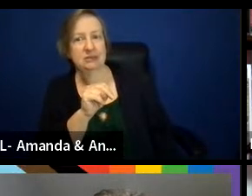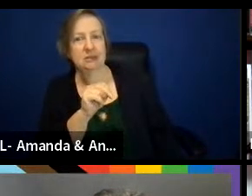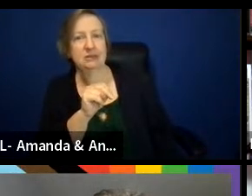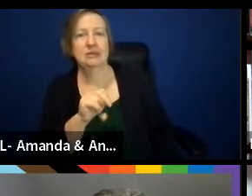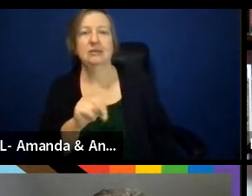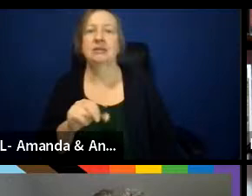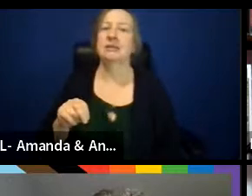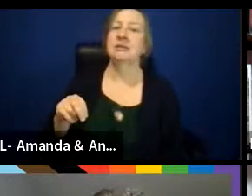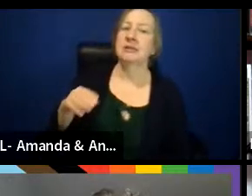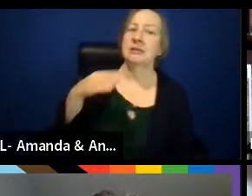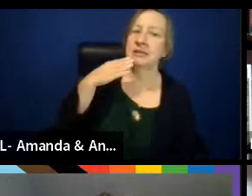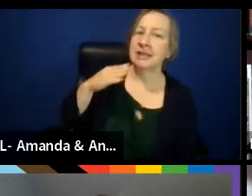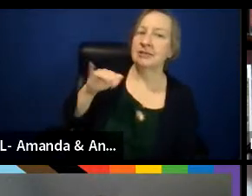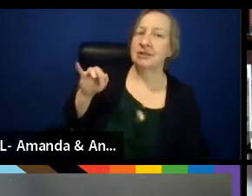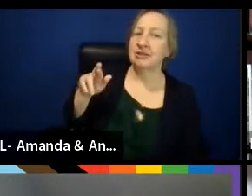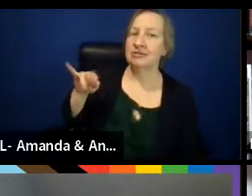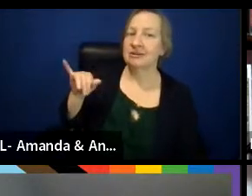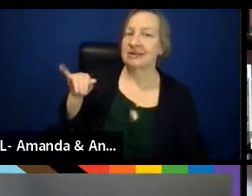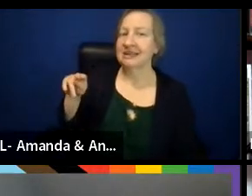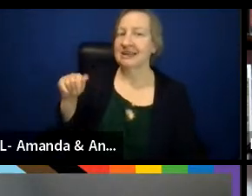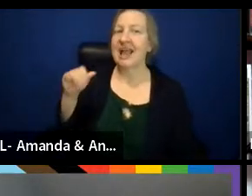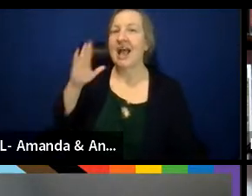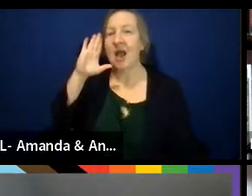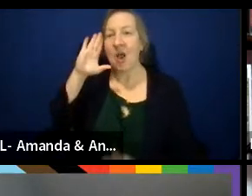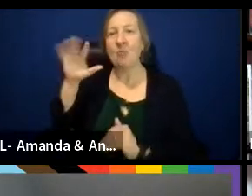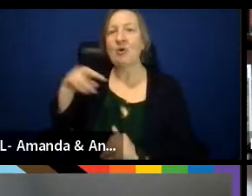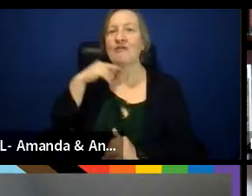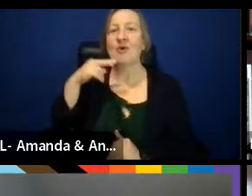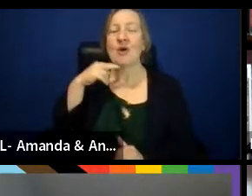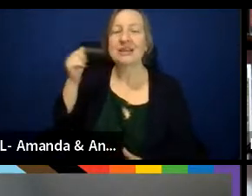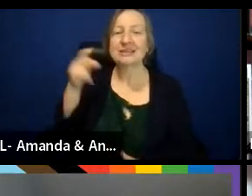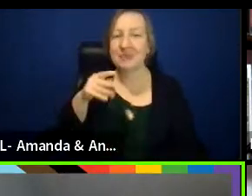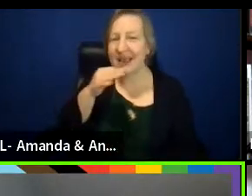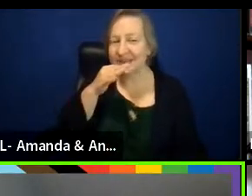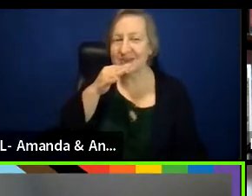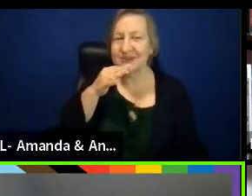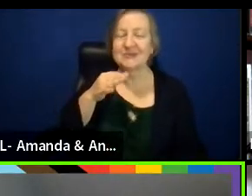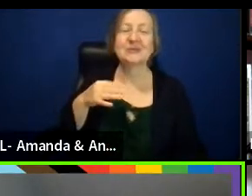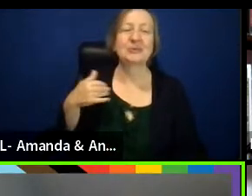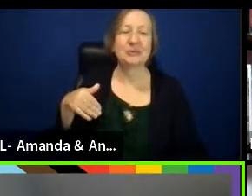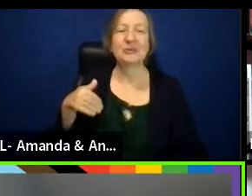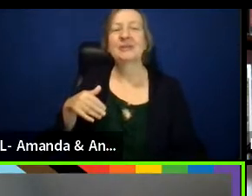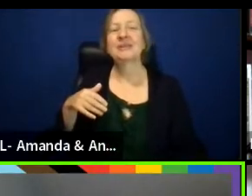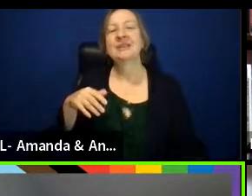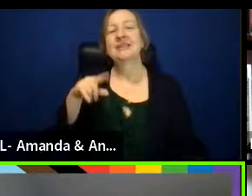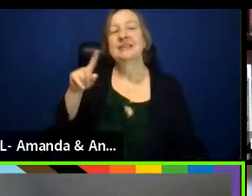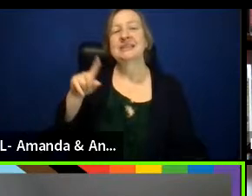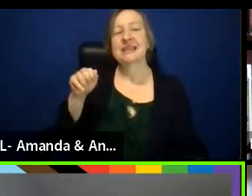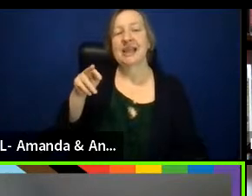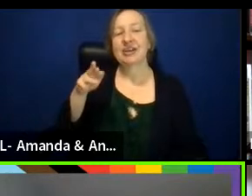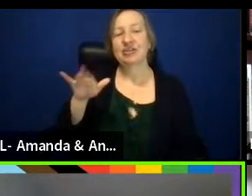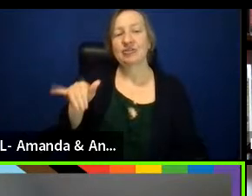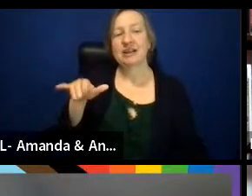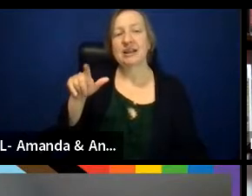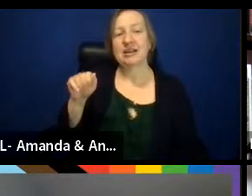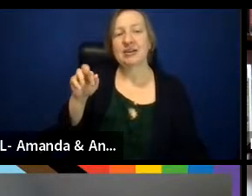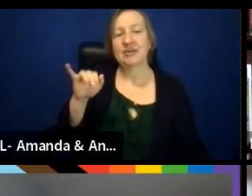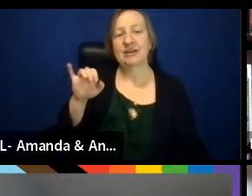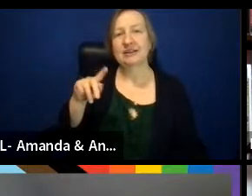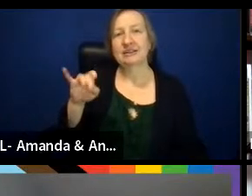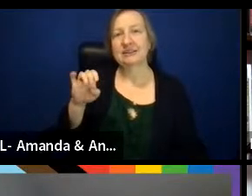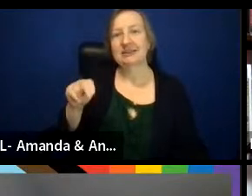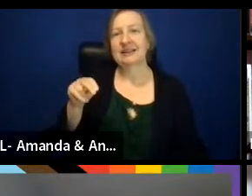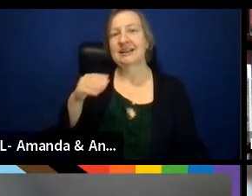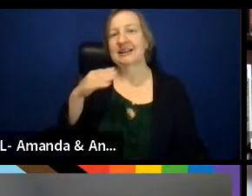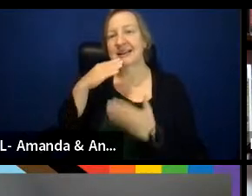Thank you, Irina. I hope your voice comes back soon. It sounds like you are ill. Zachary Lauritsen, and thanks for braving us when you're not feeling